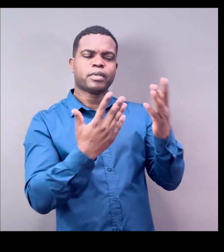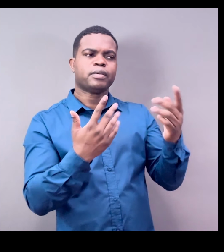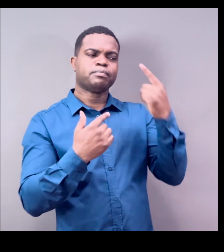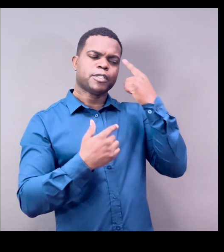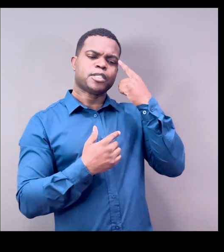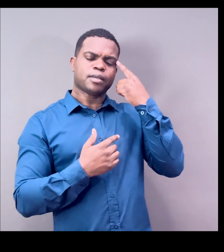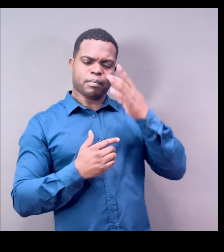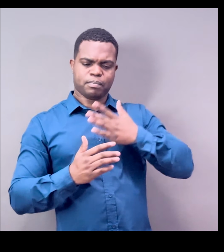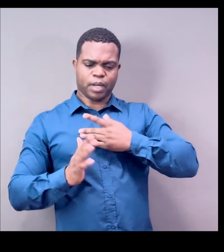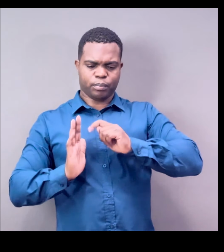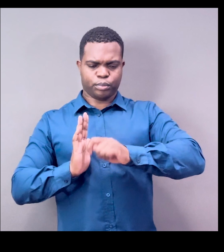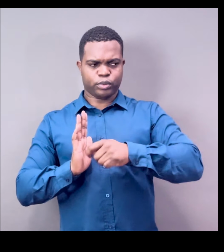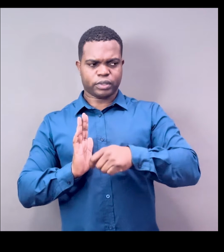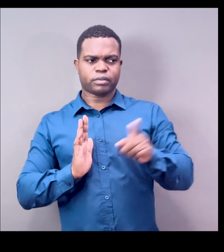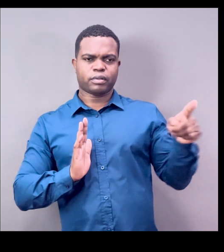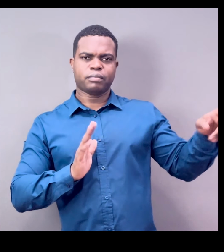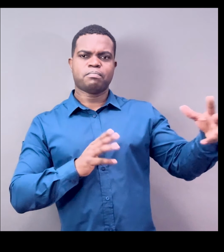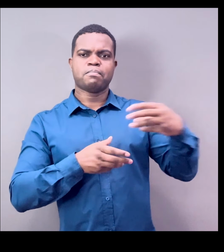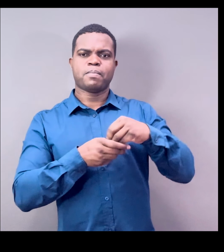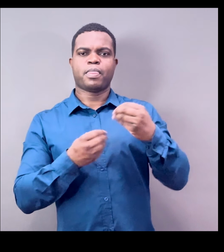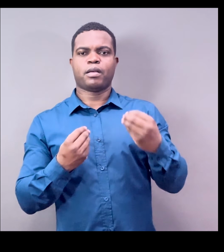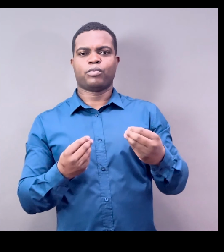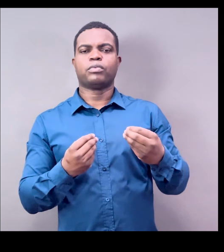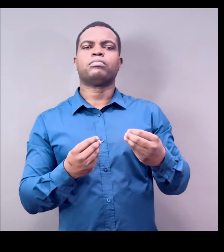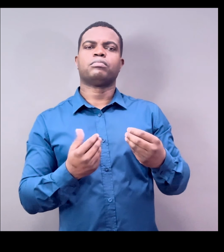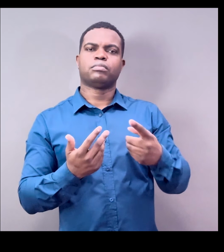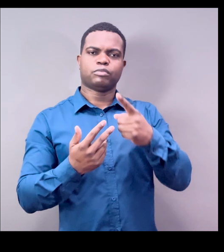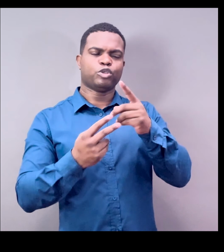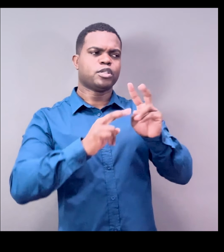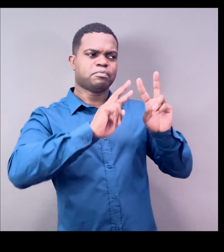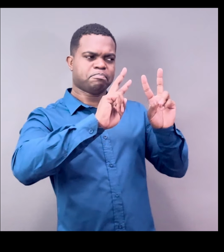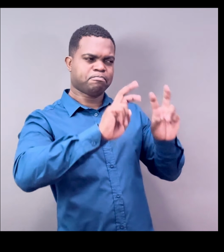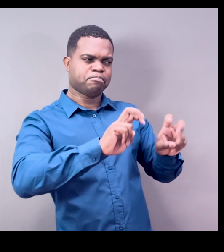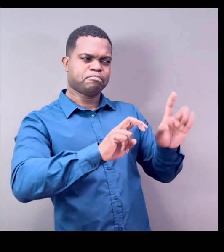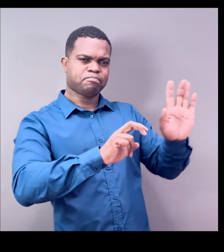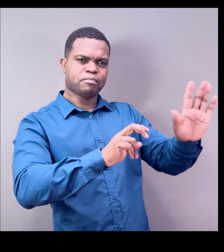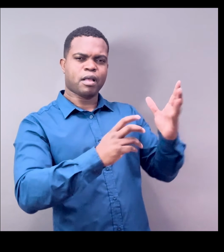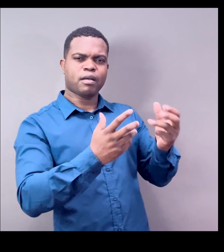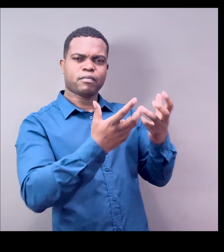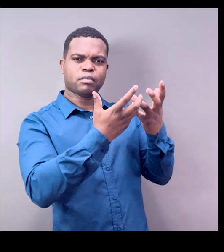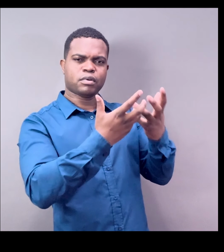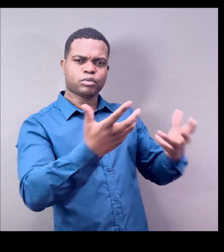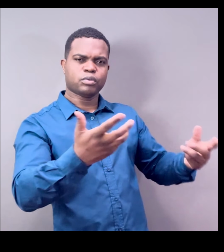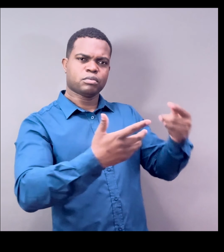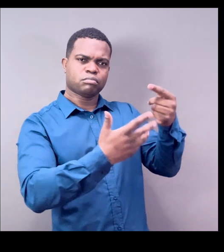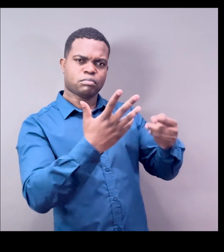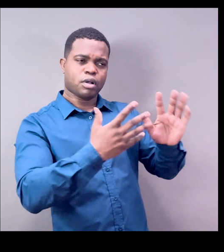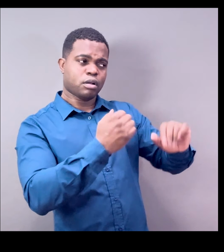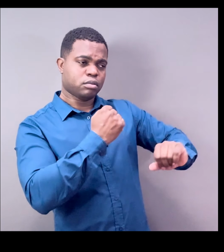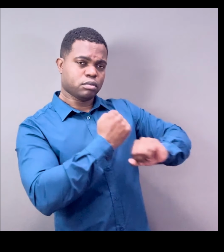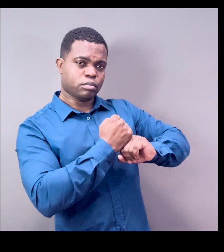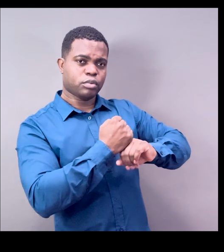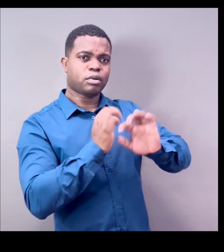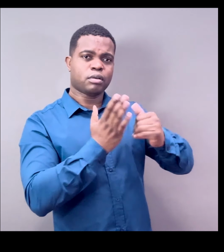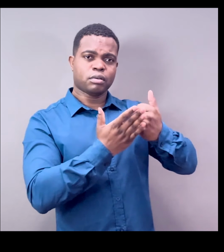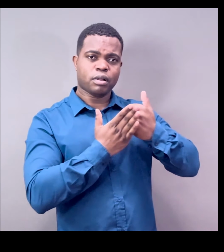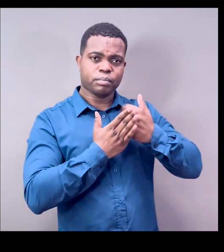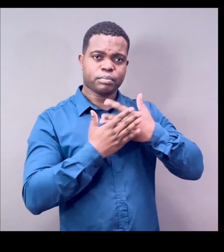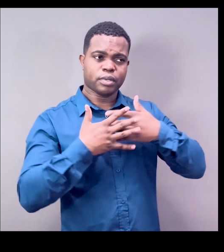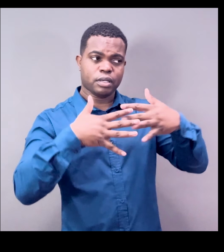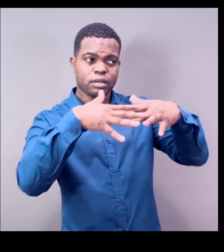project. So you need to assess their resources, their expertise, their networks, and potential support.